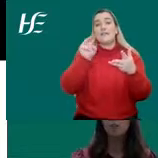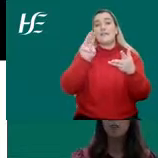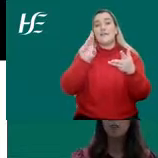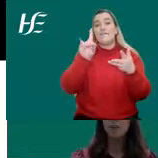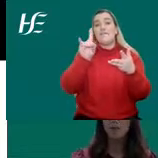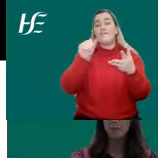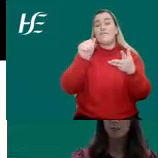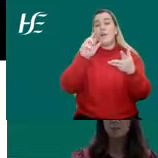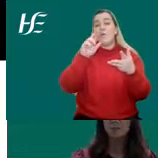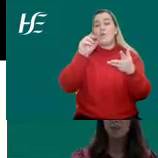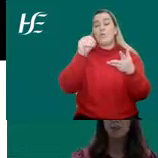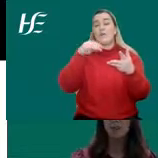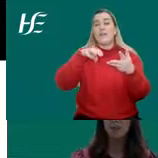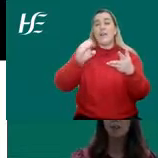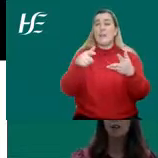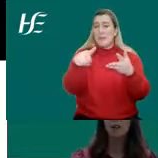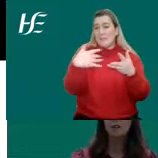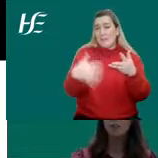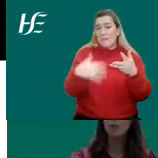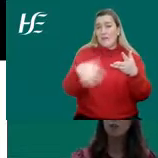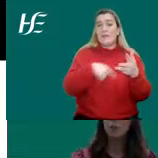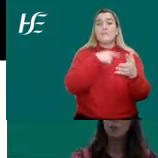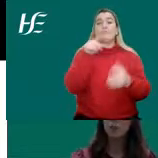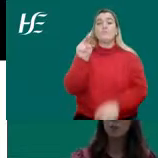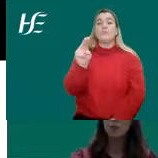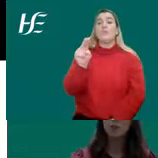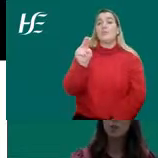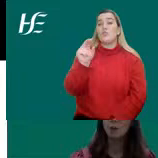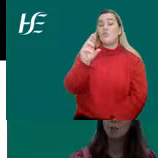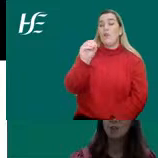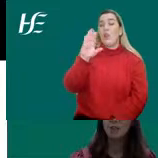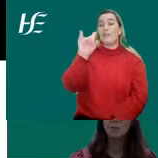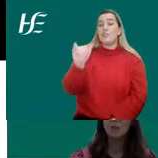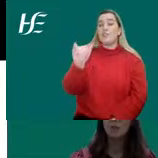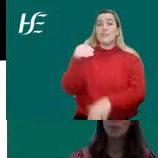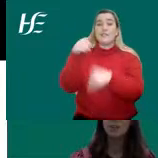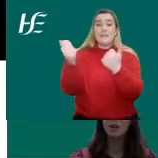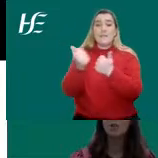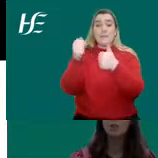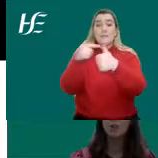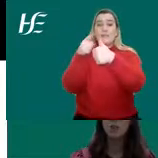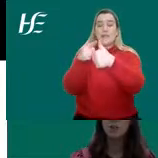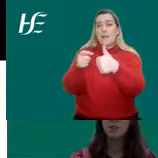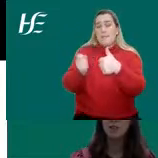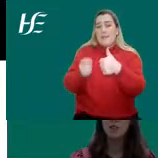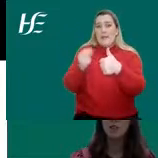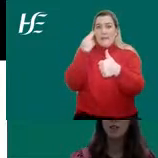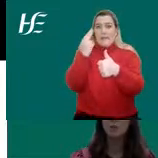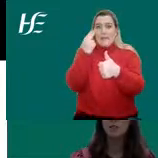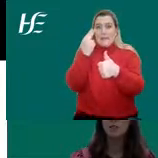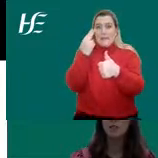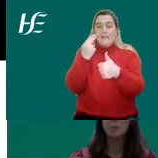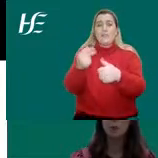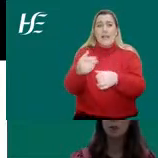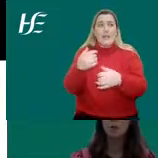The urological symptoms that can occur include urinary urgency, which is kind of a strong sensation that you really need to pass